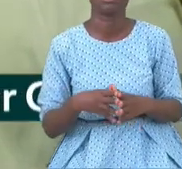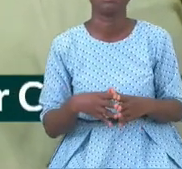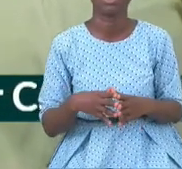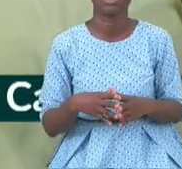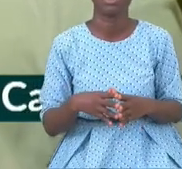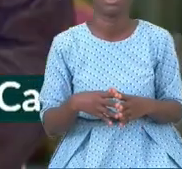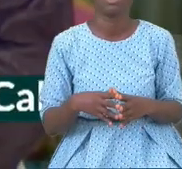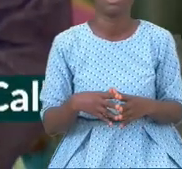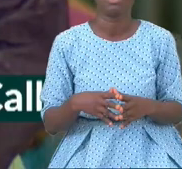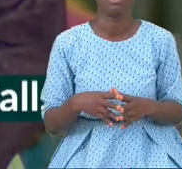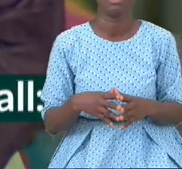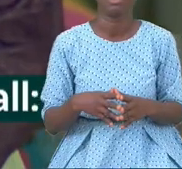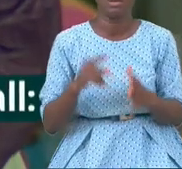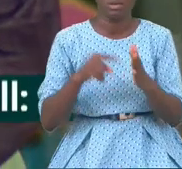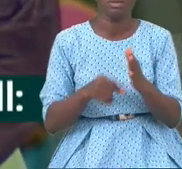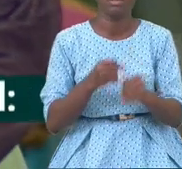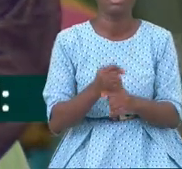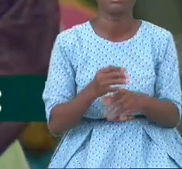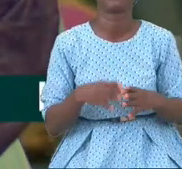to have you join this special banquet.